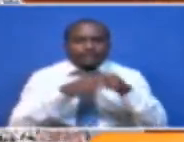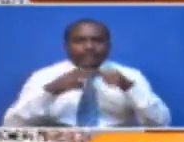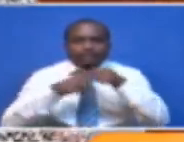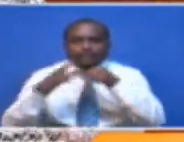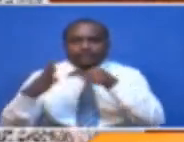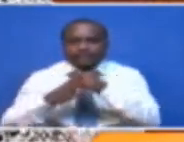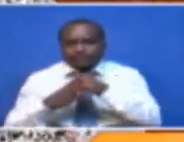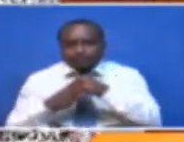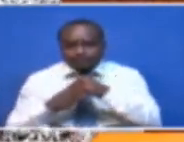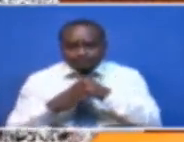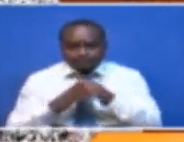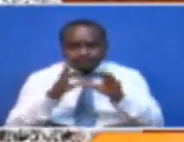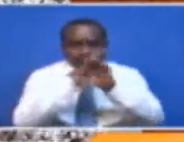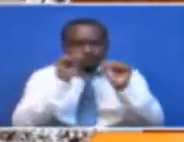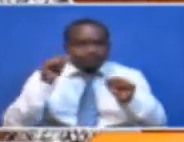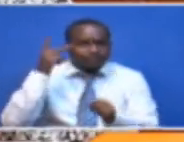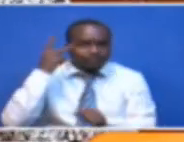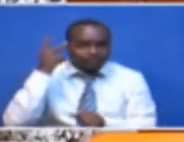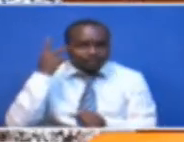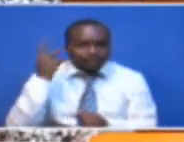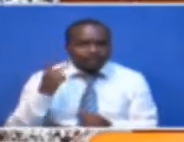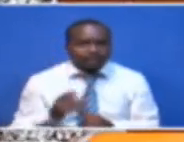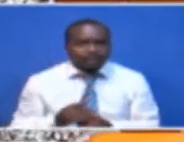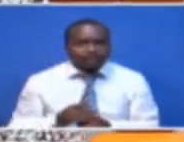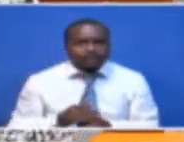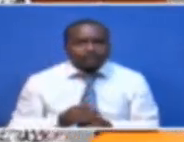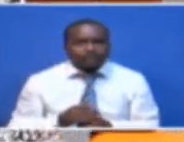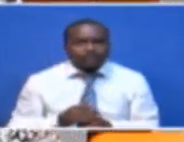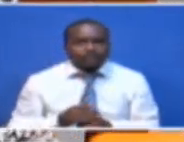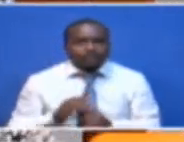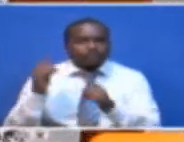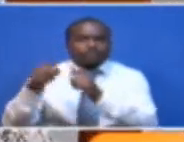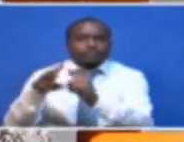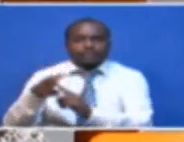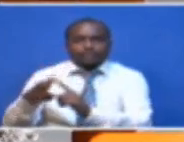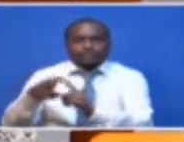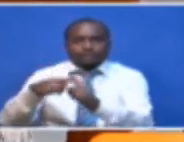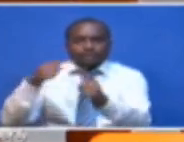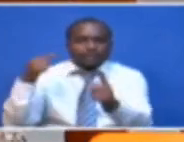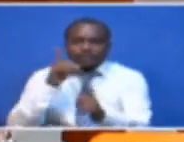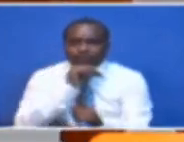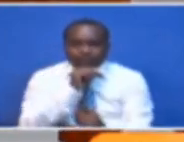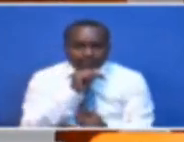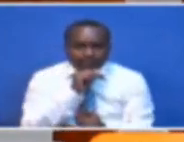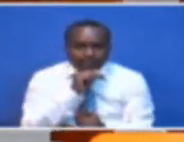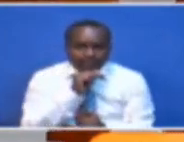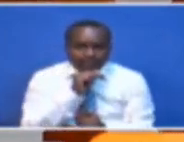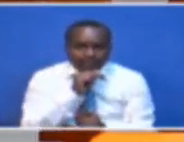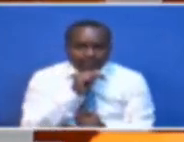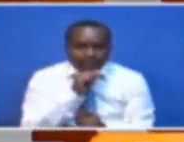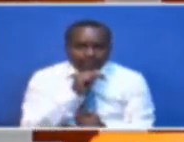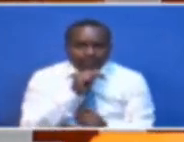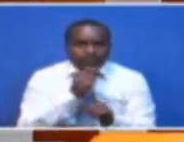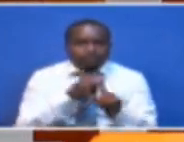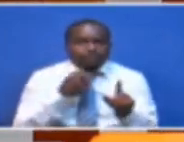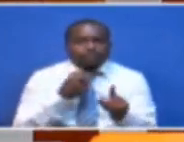the president of Korea, Park Chung-hee, yeah, had been murdered, yes, by a fellow from the Central